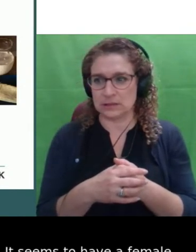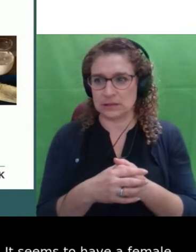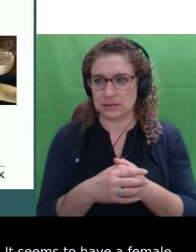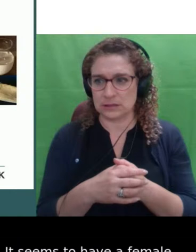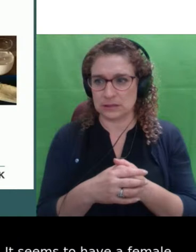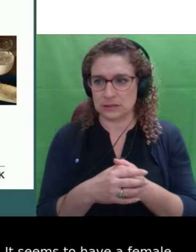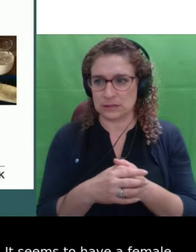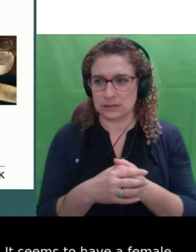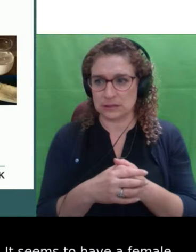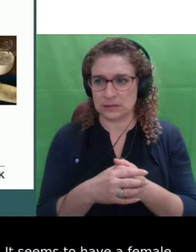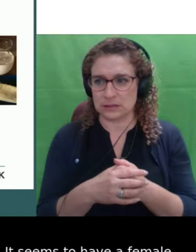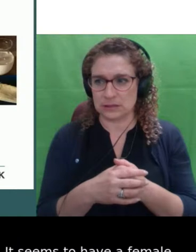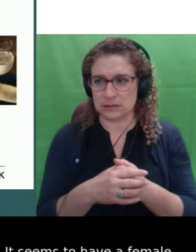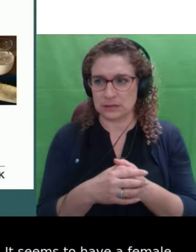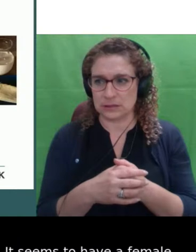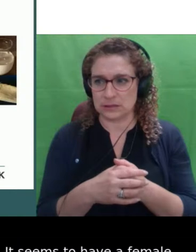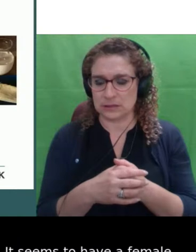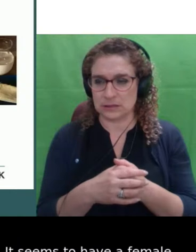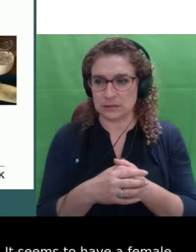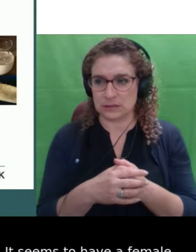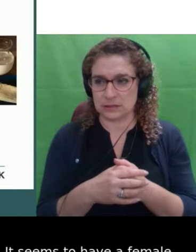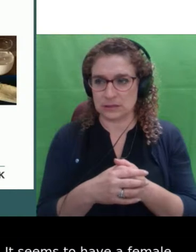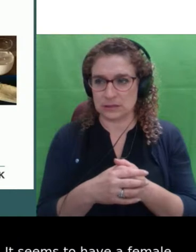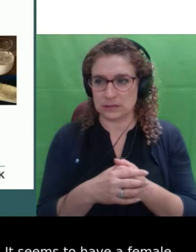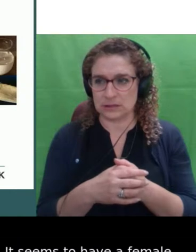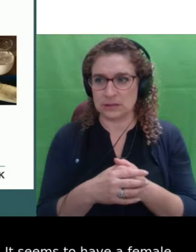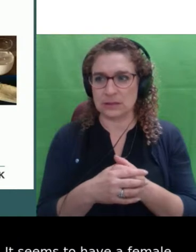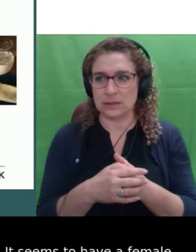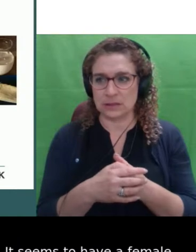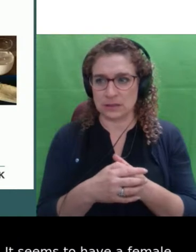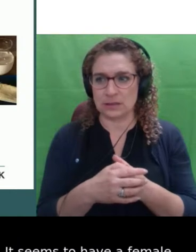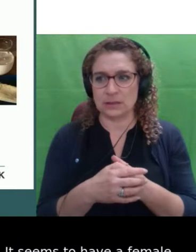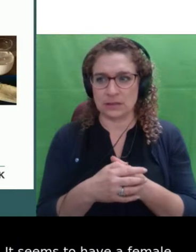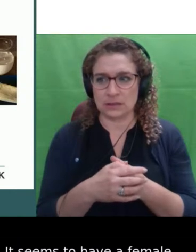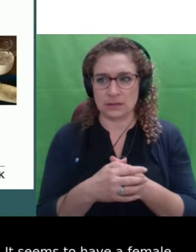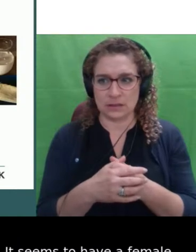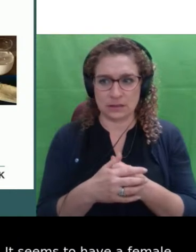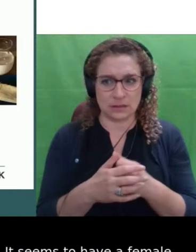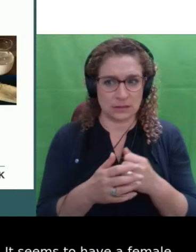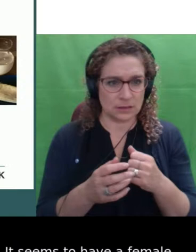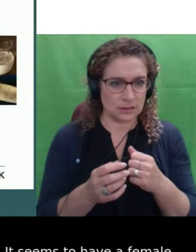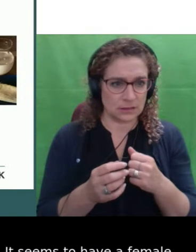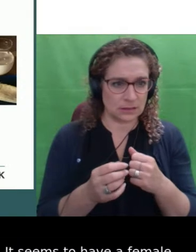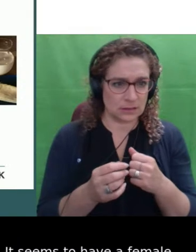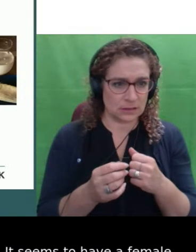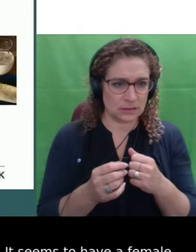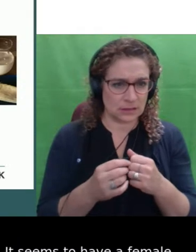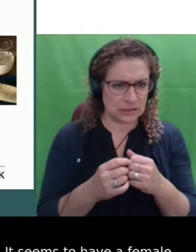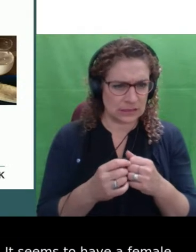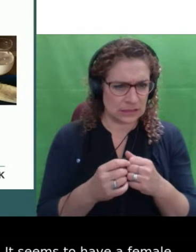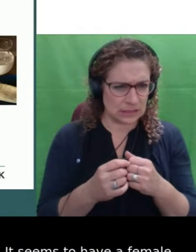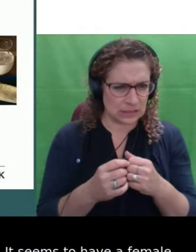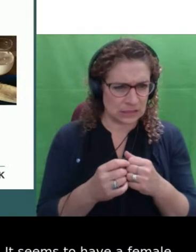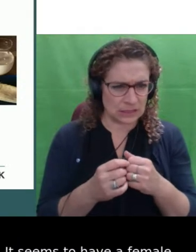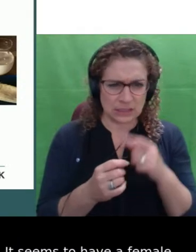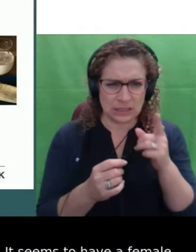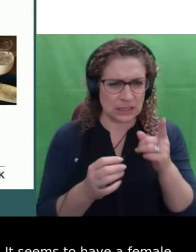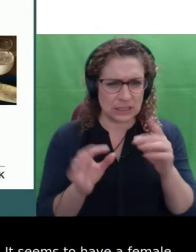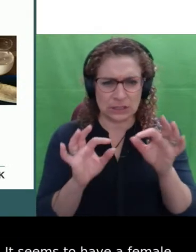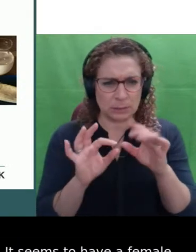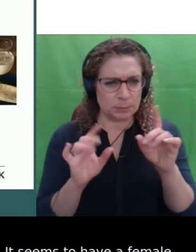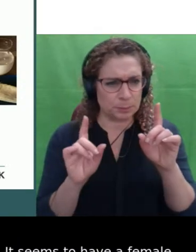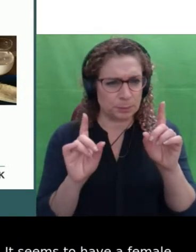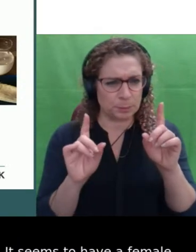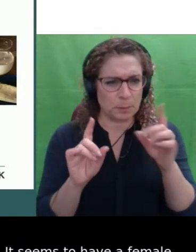likely because we always seek medical advice and um i think sometimes as many and don't always attend hospital